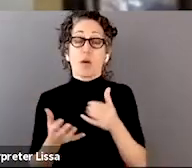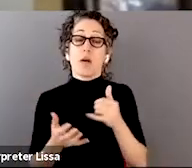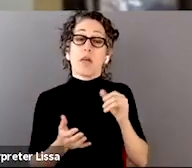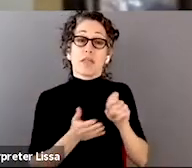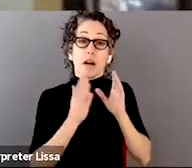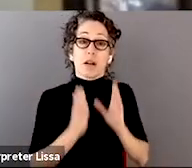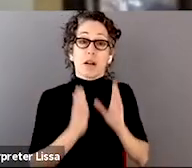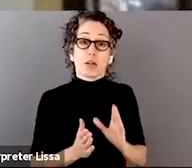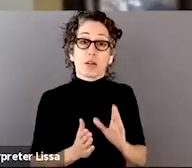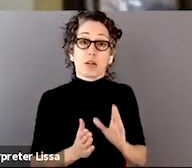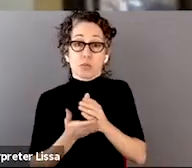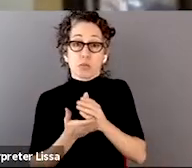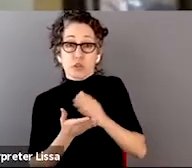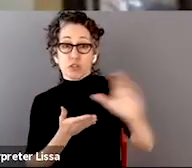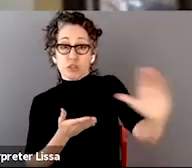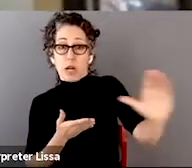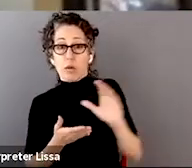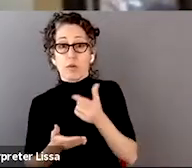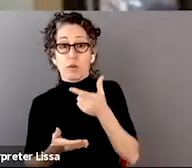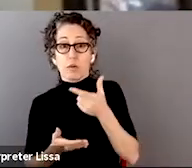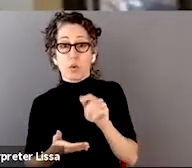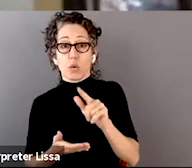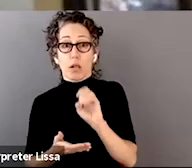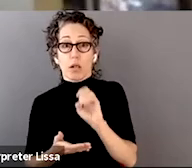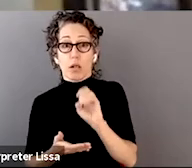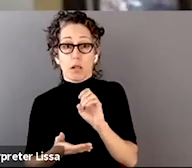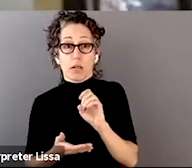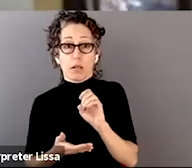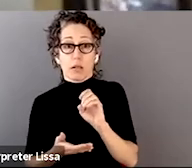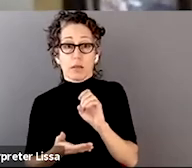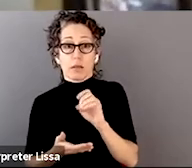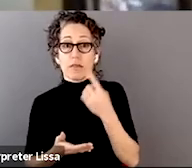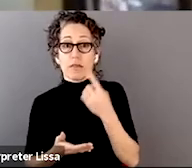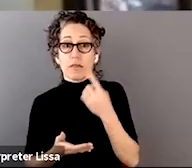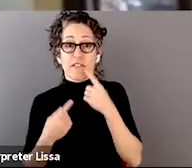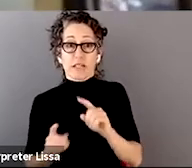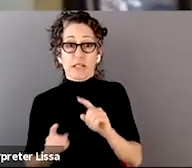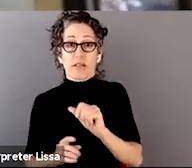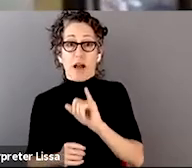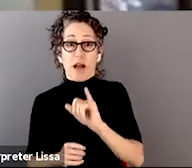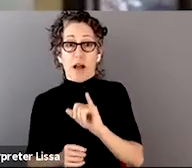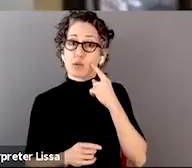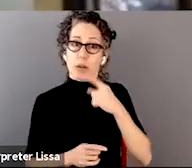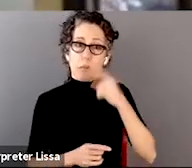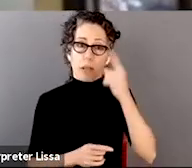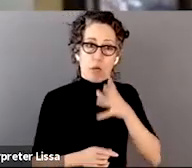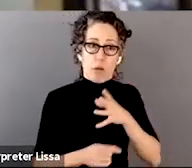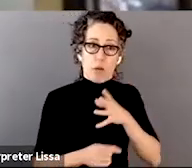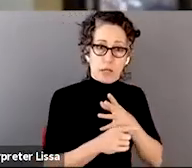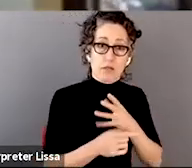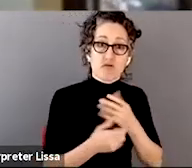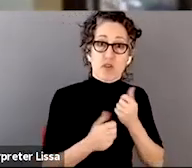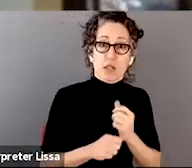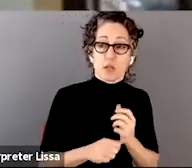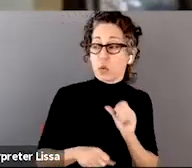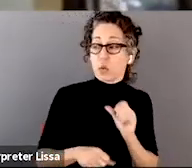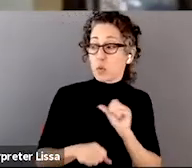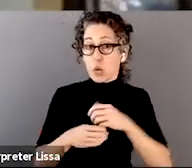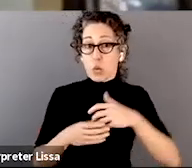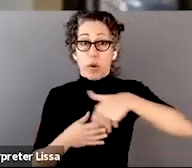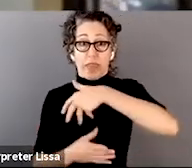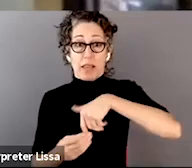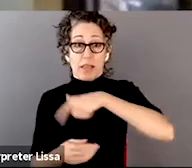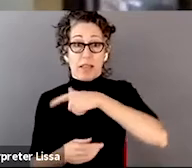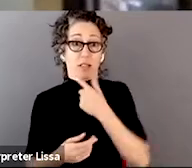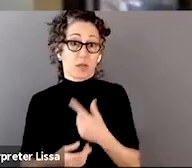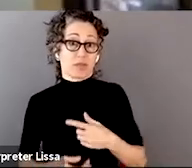AI because she was a Black woman trying to operate in this predominantly white male space that just refused to make space for her,